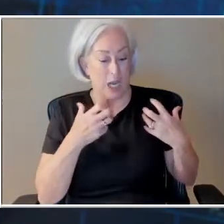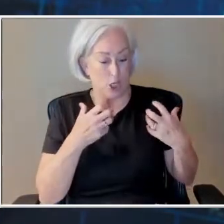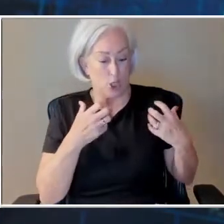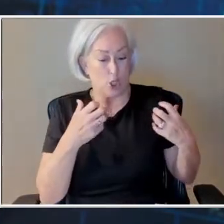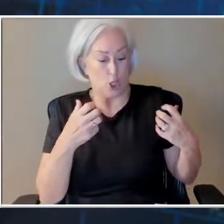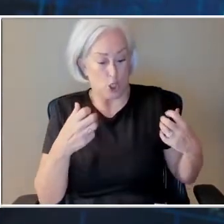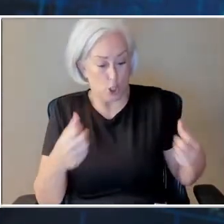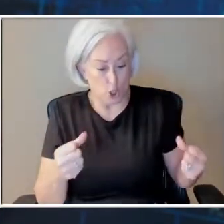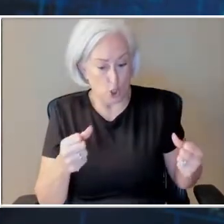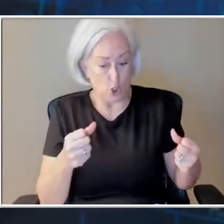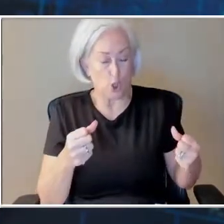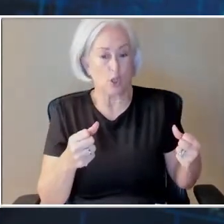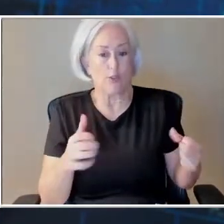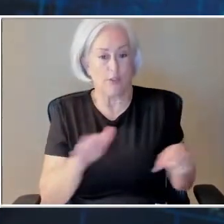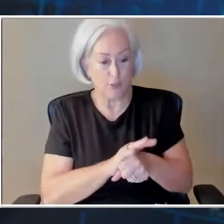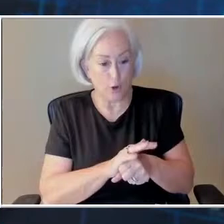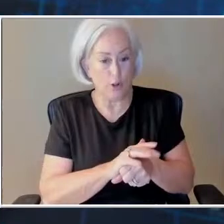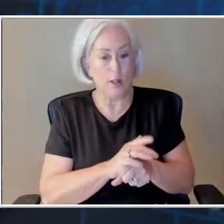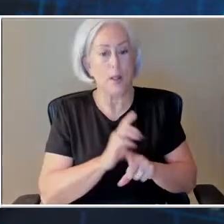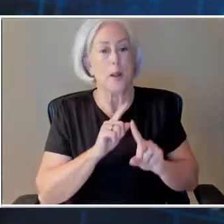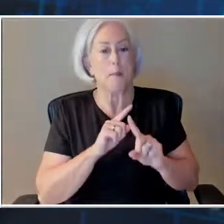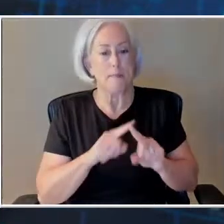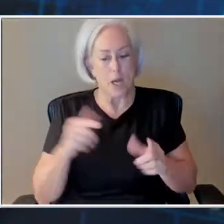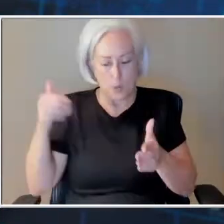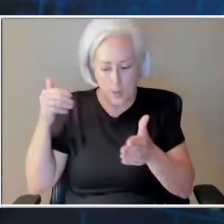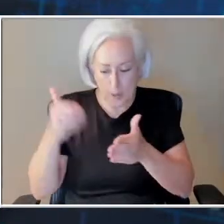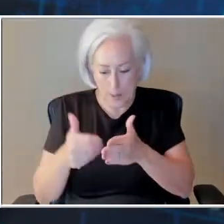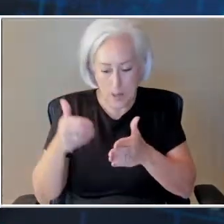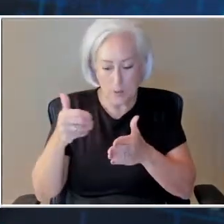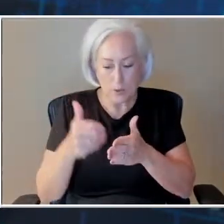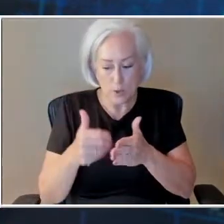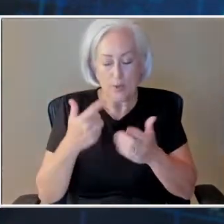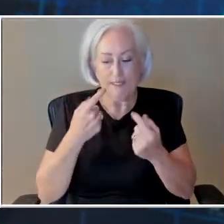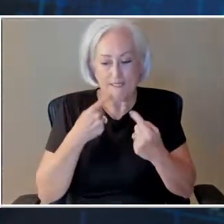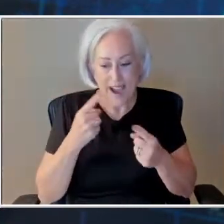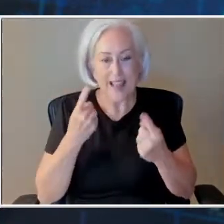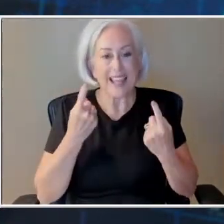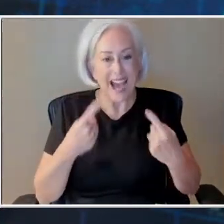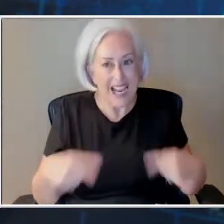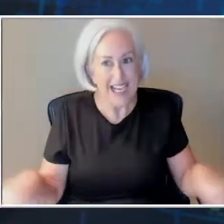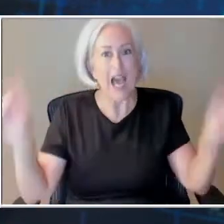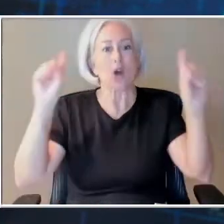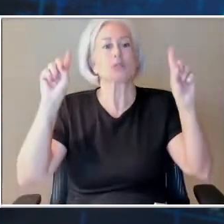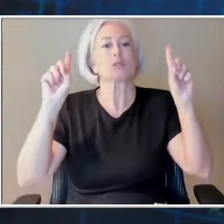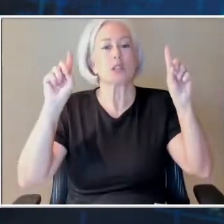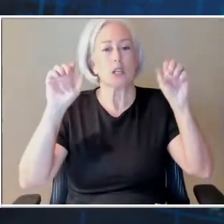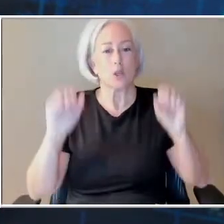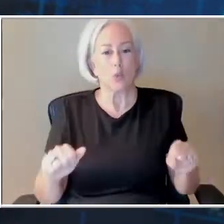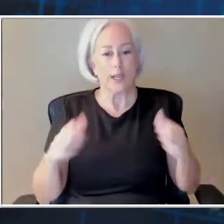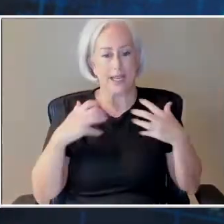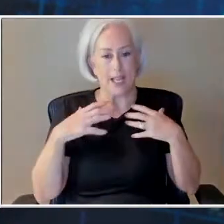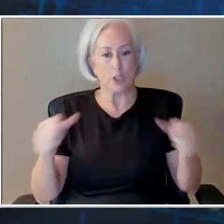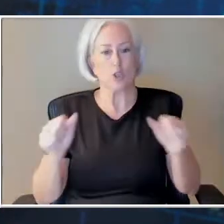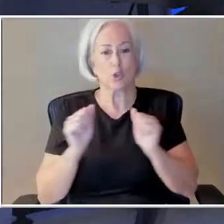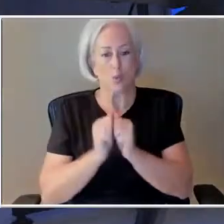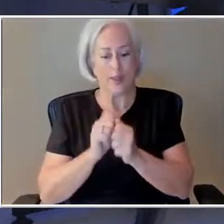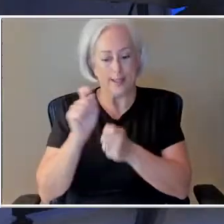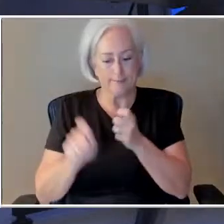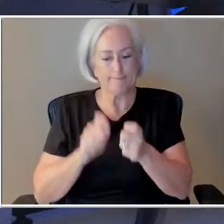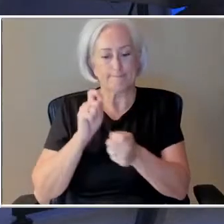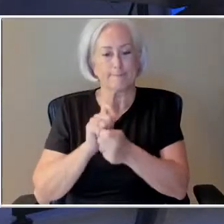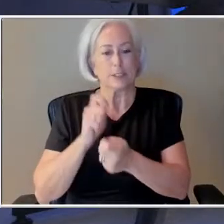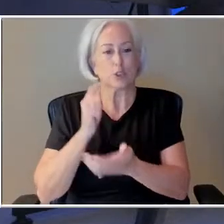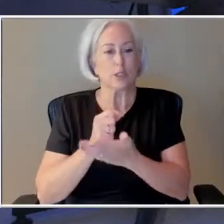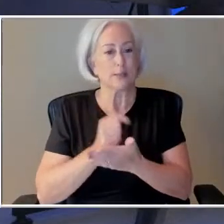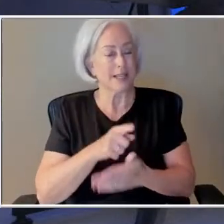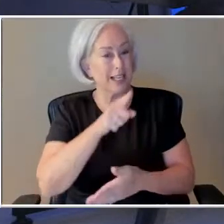completely, but I think we're getting more closer to announce that we can cure myeloma with this type of treatments. And Lou, you're part of that.